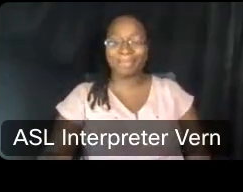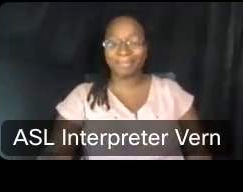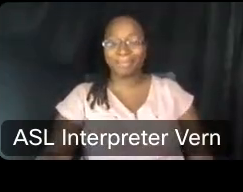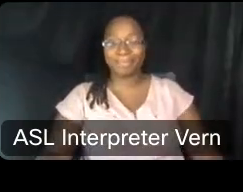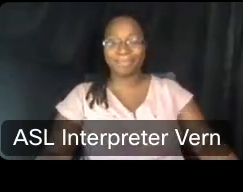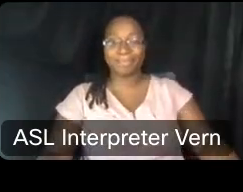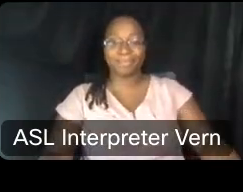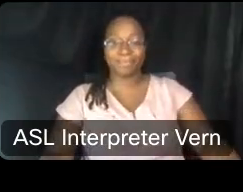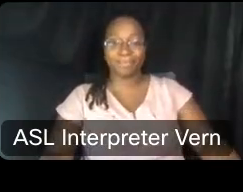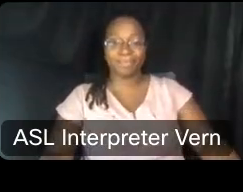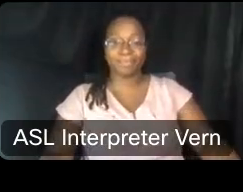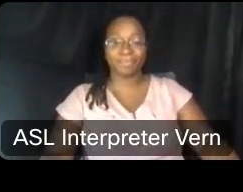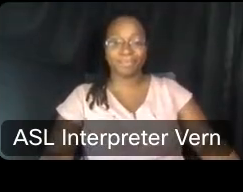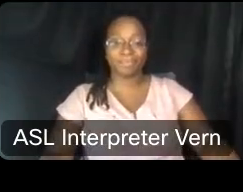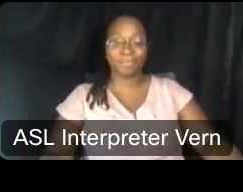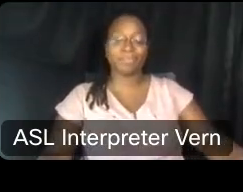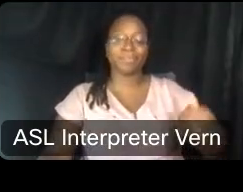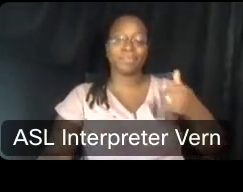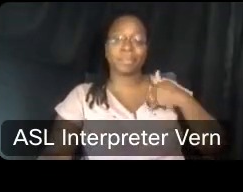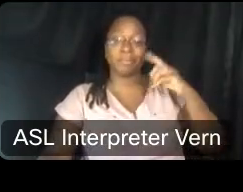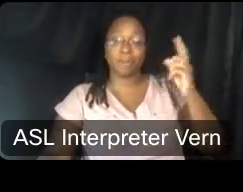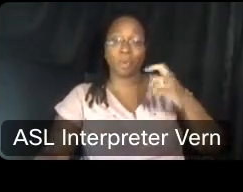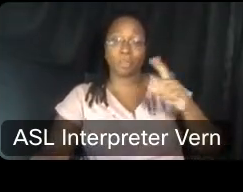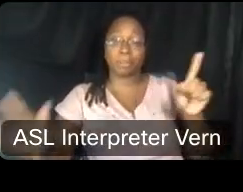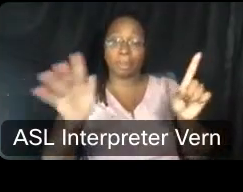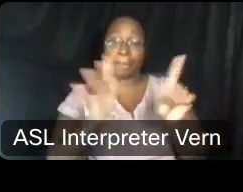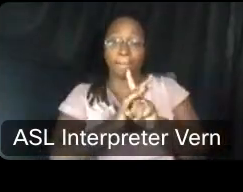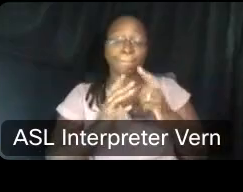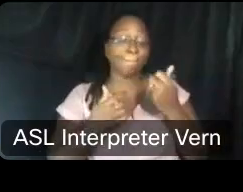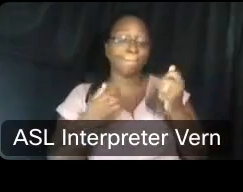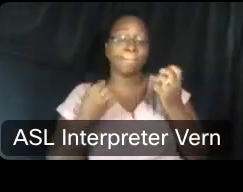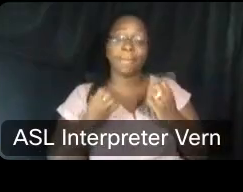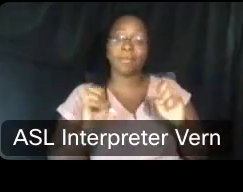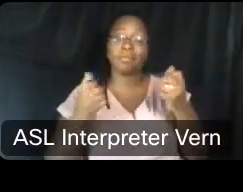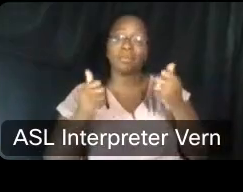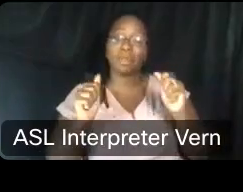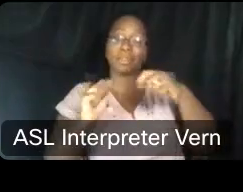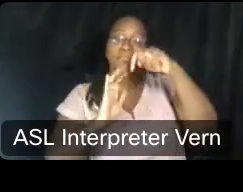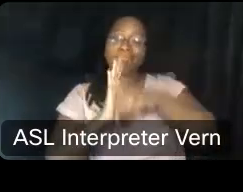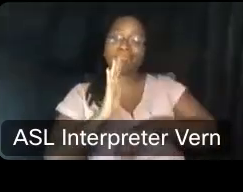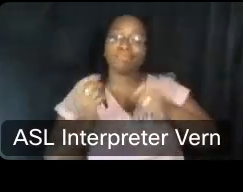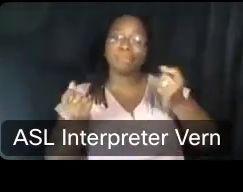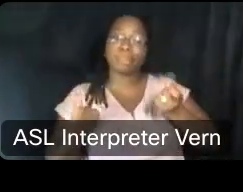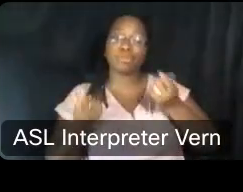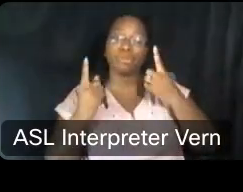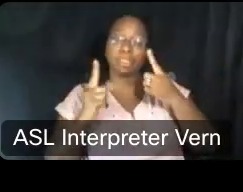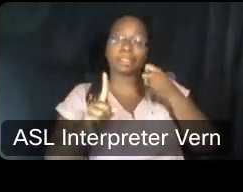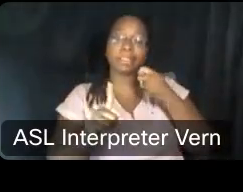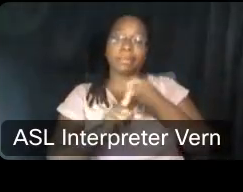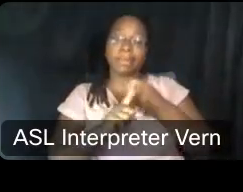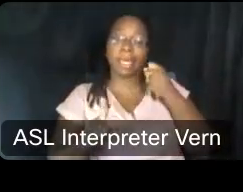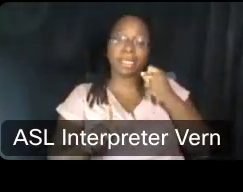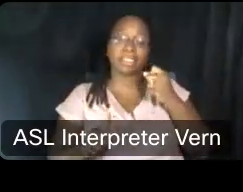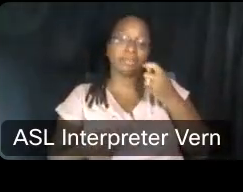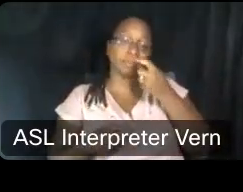So there's a question that asks, have there been any efforts to further understand the impacts of traumatic brain